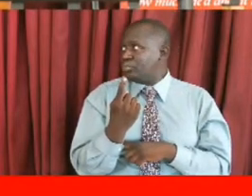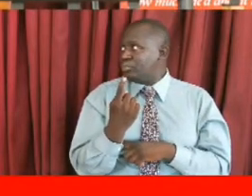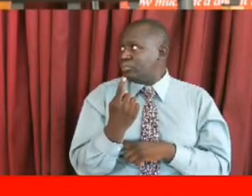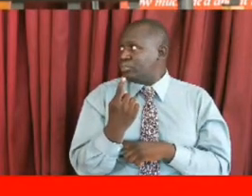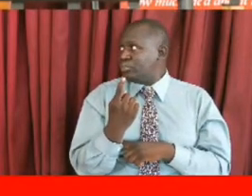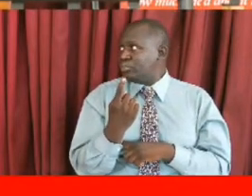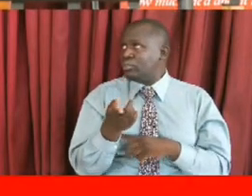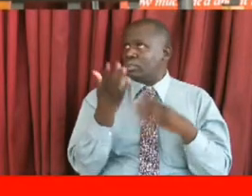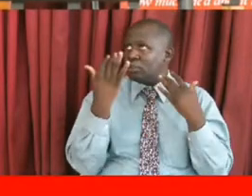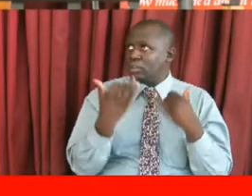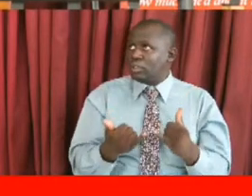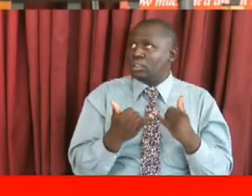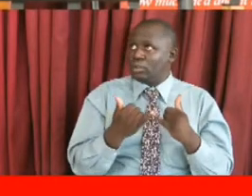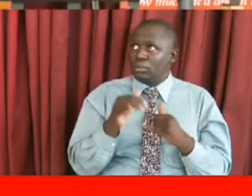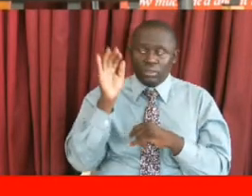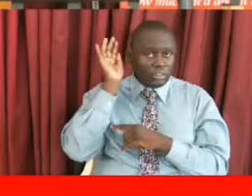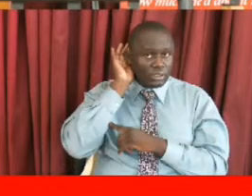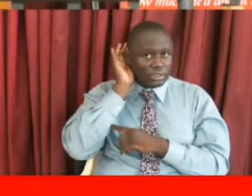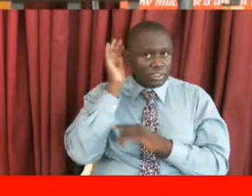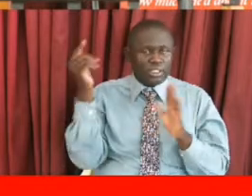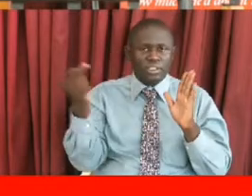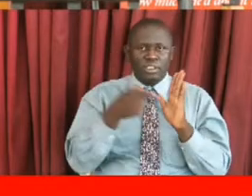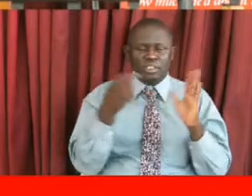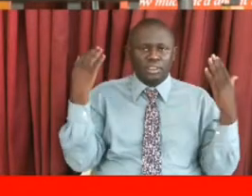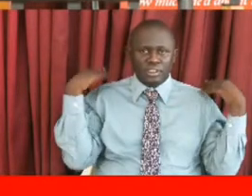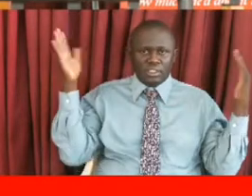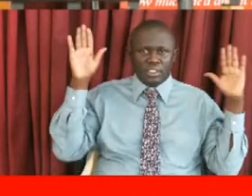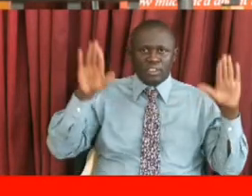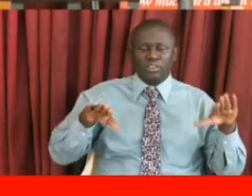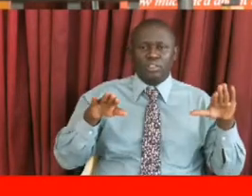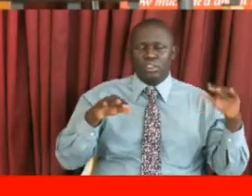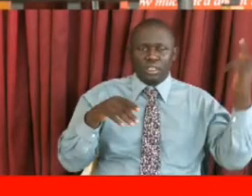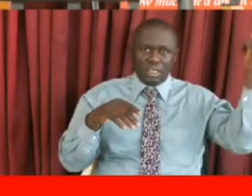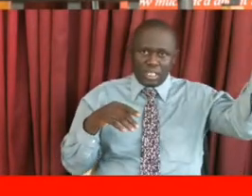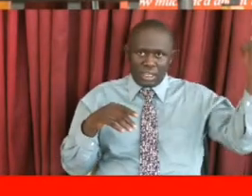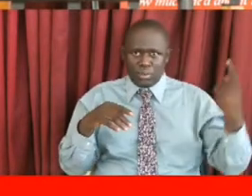now listen this Angel come down from